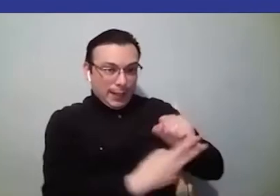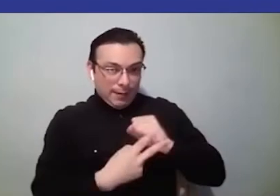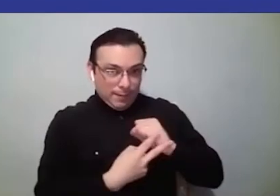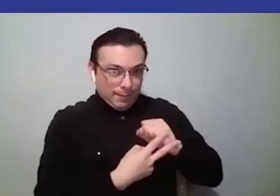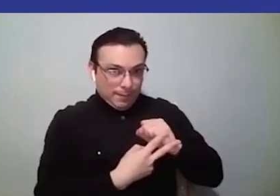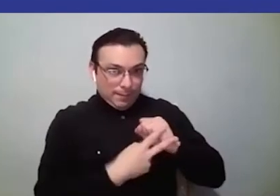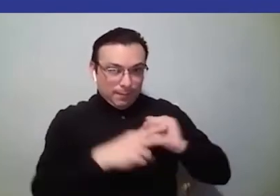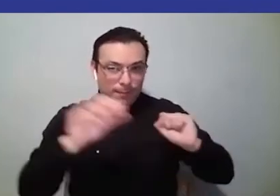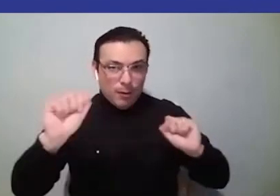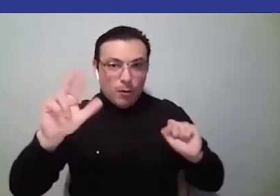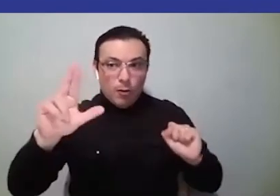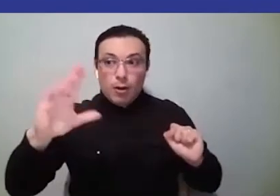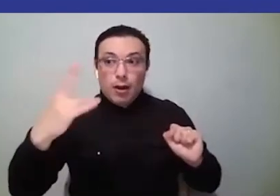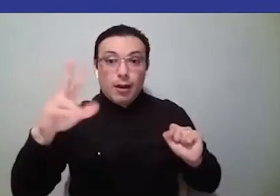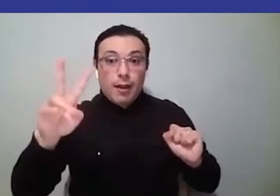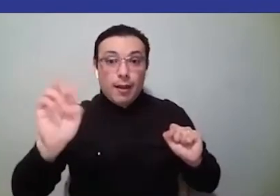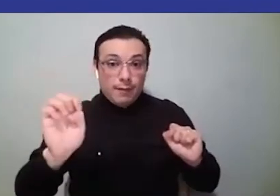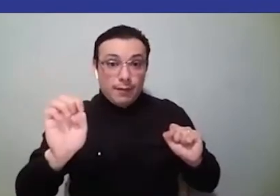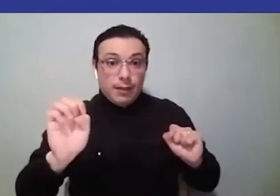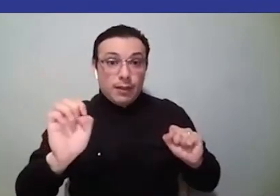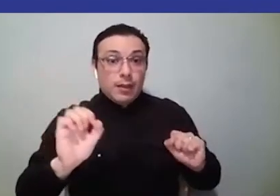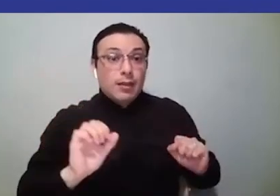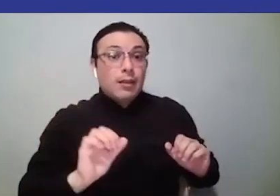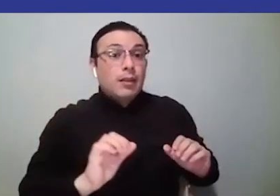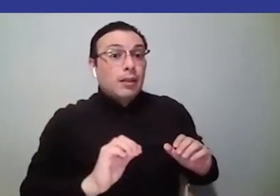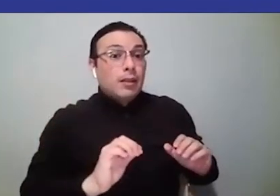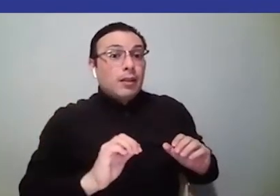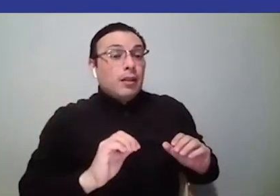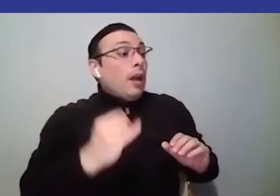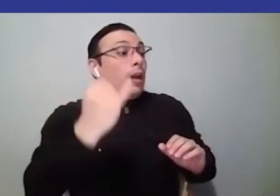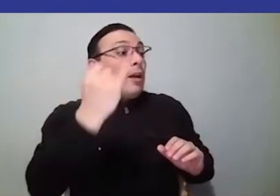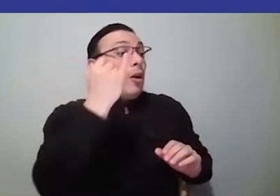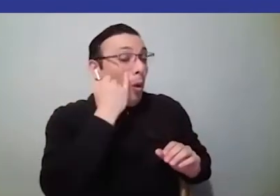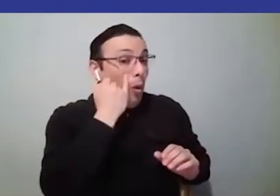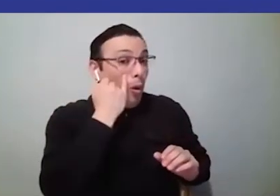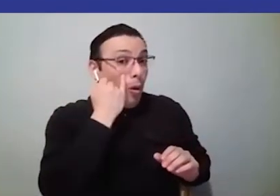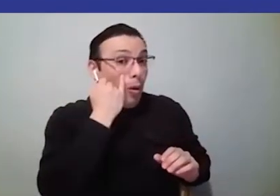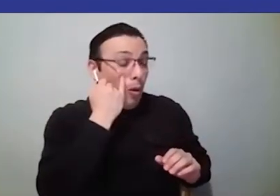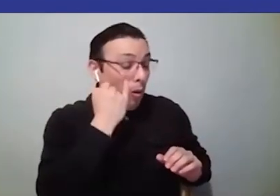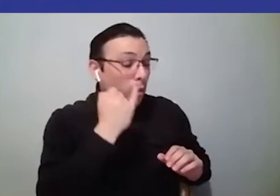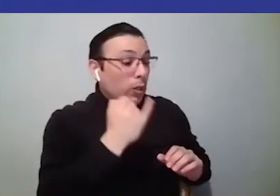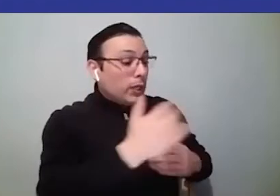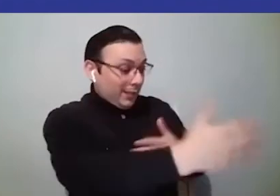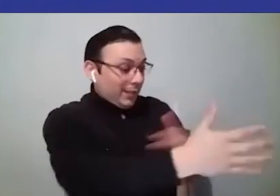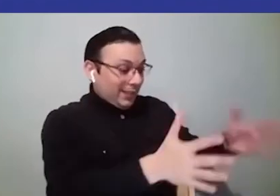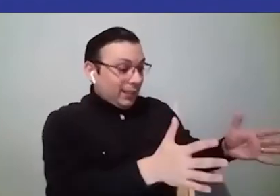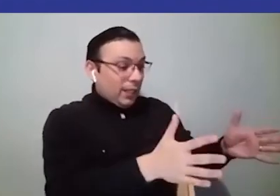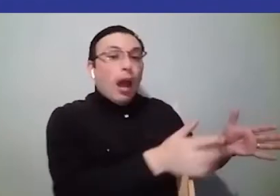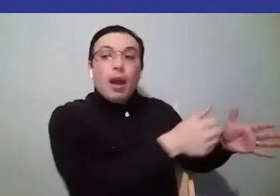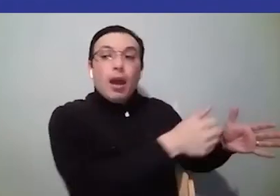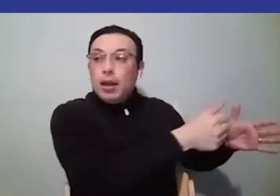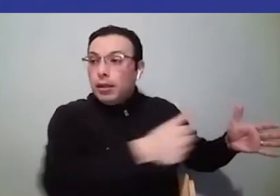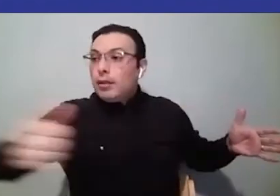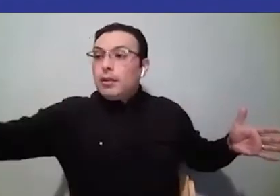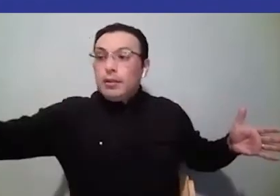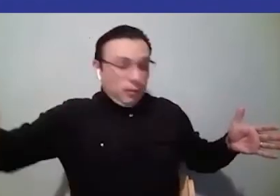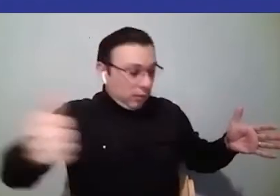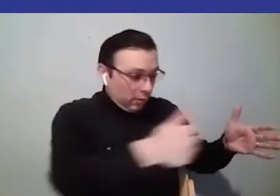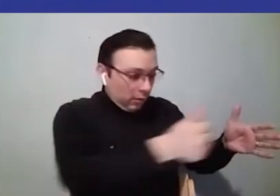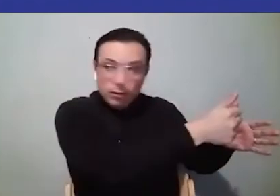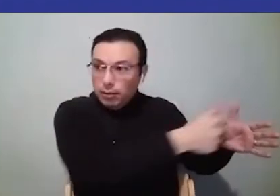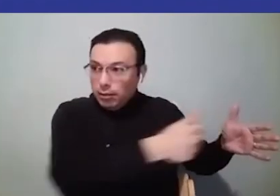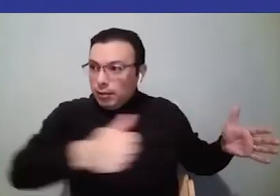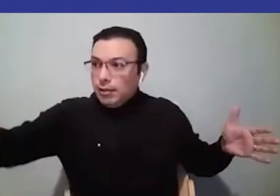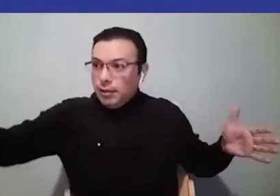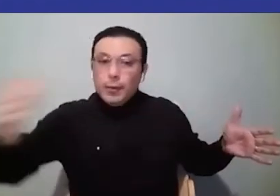ongoing travel backwards and forwards to homes in